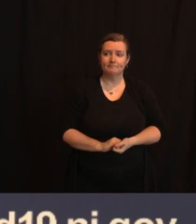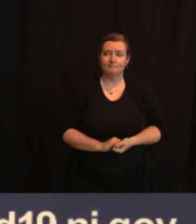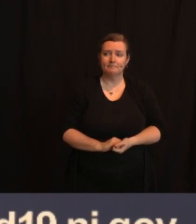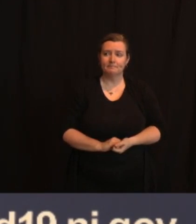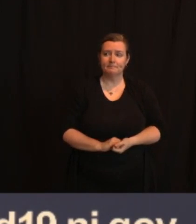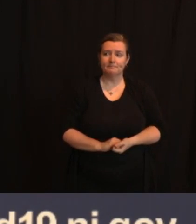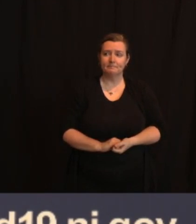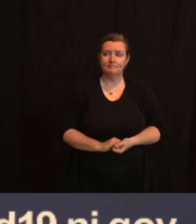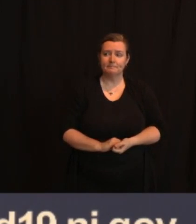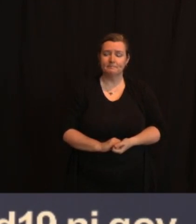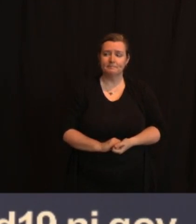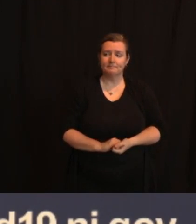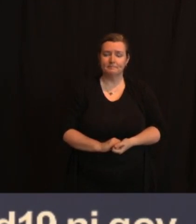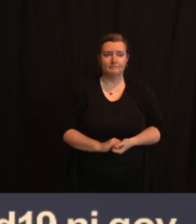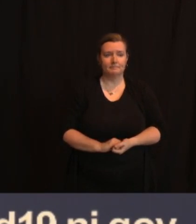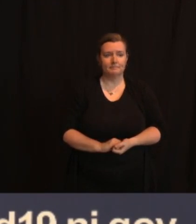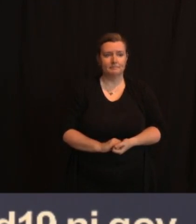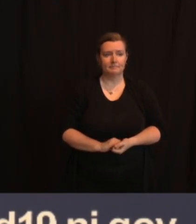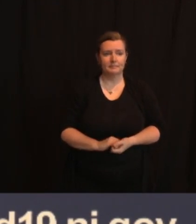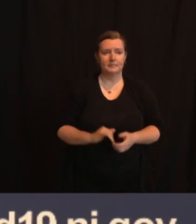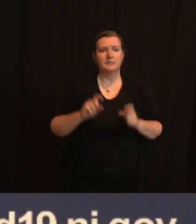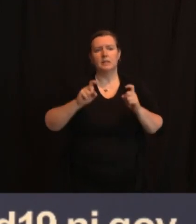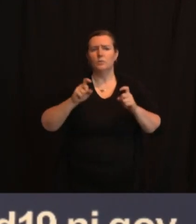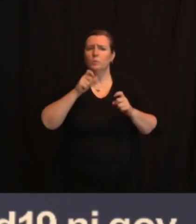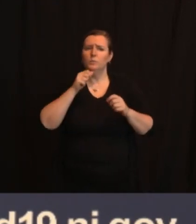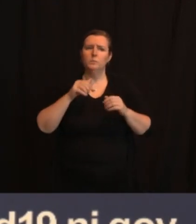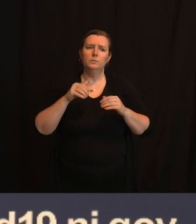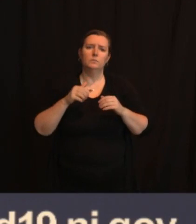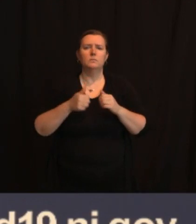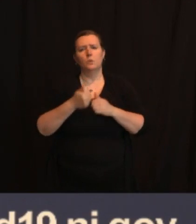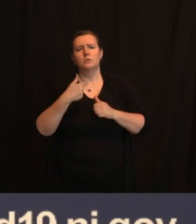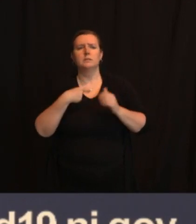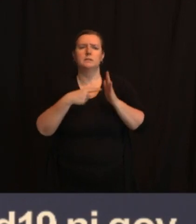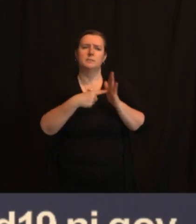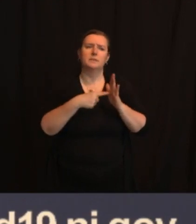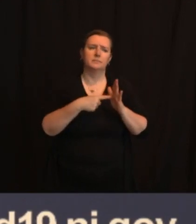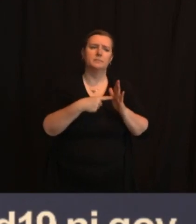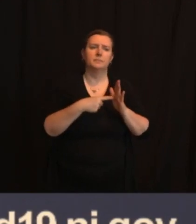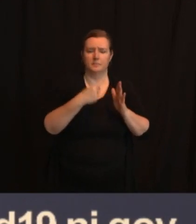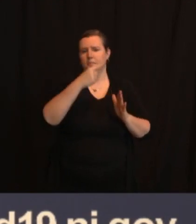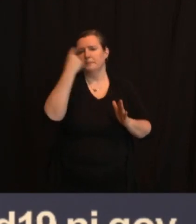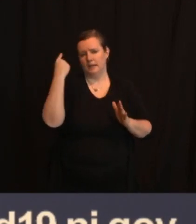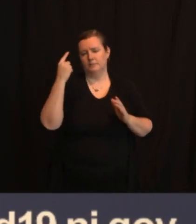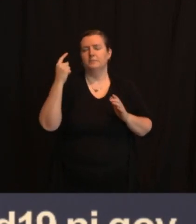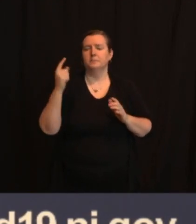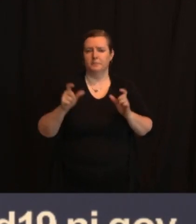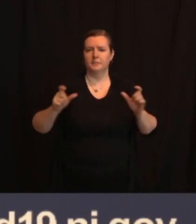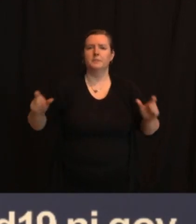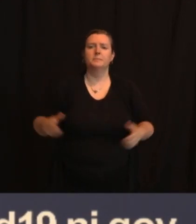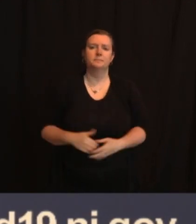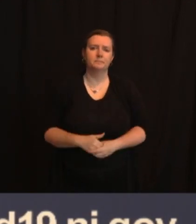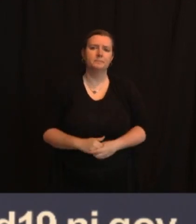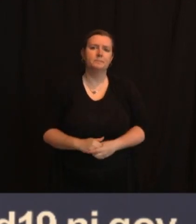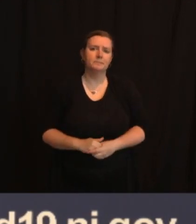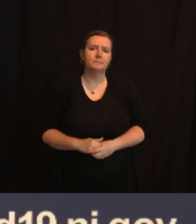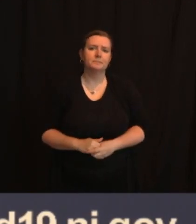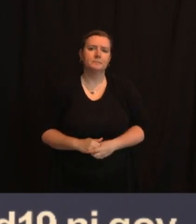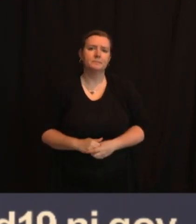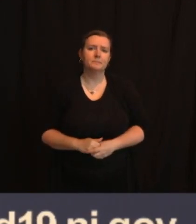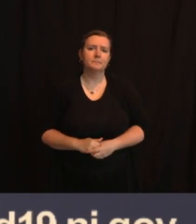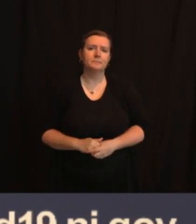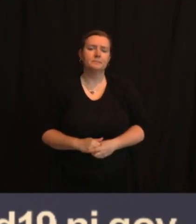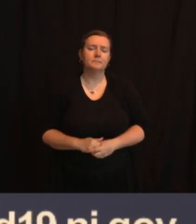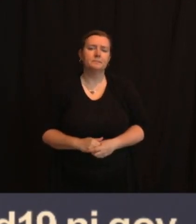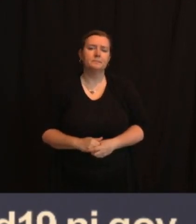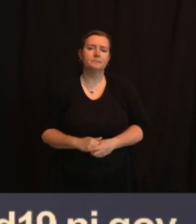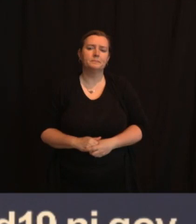overwhelmingly symptomatic folks, not entirely, but overwhelmingly symptomatic folks who are in the universe there. And